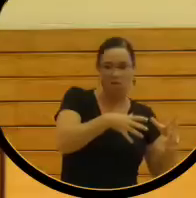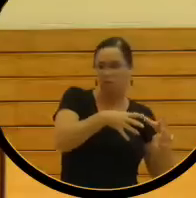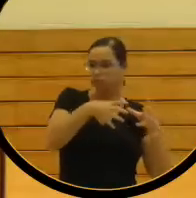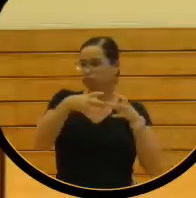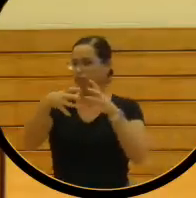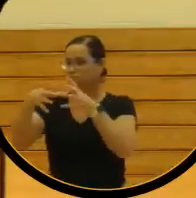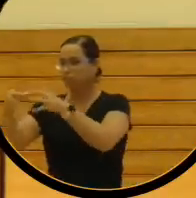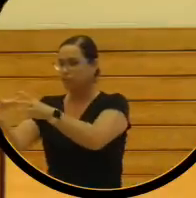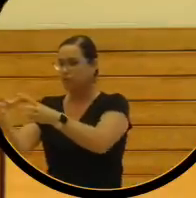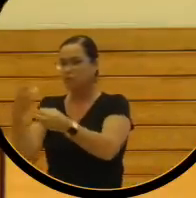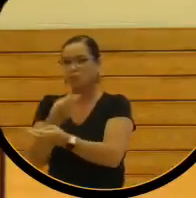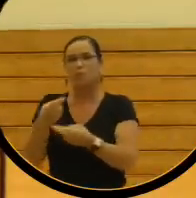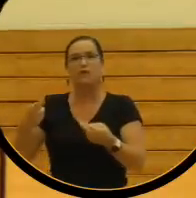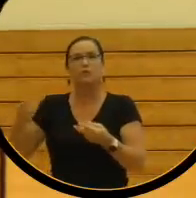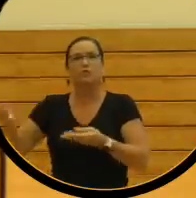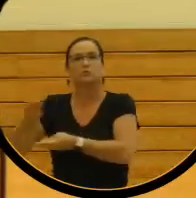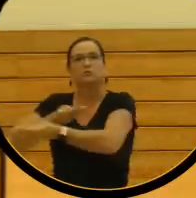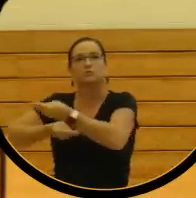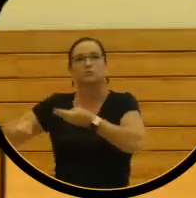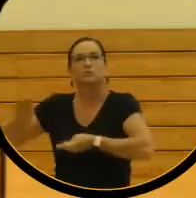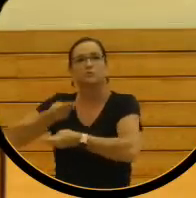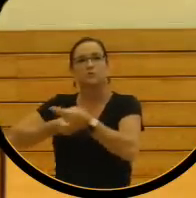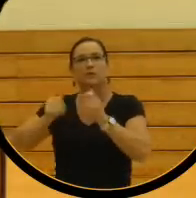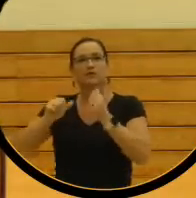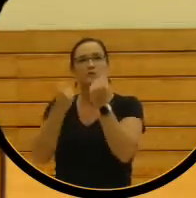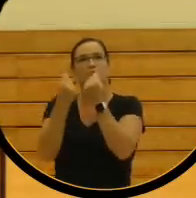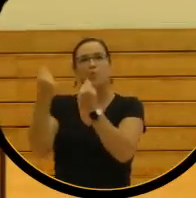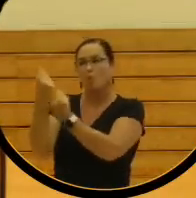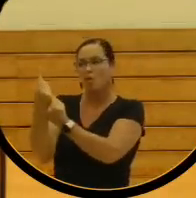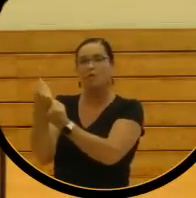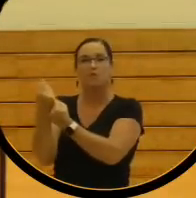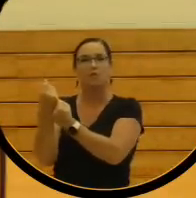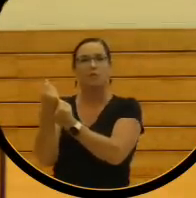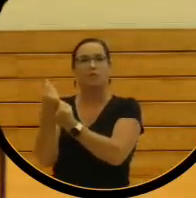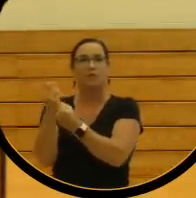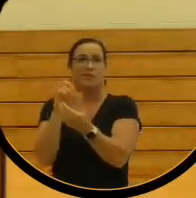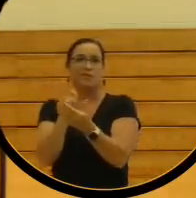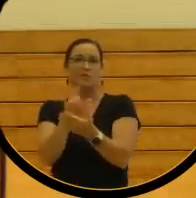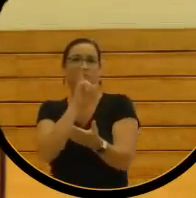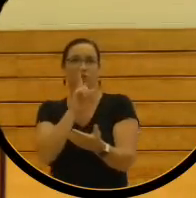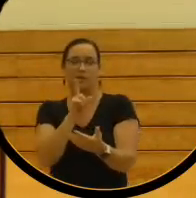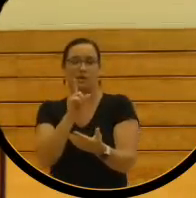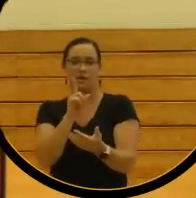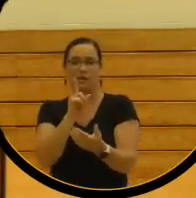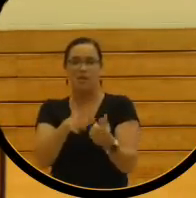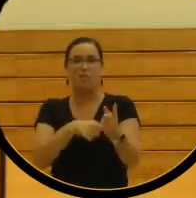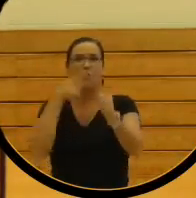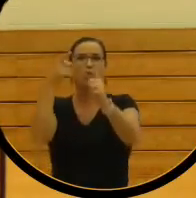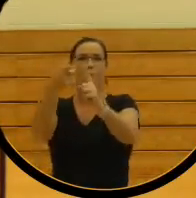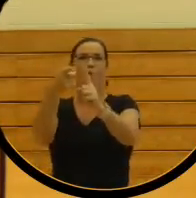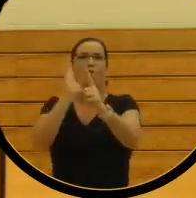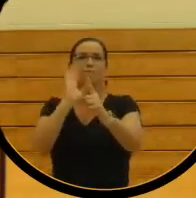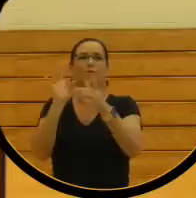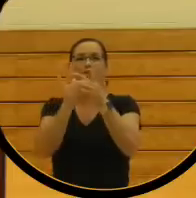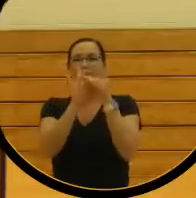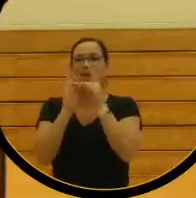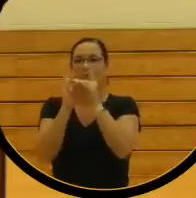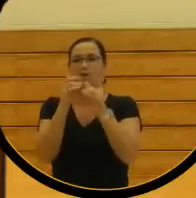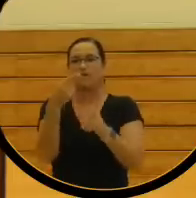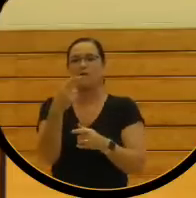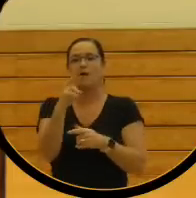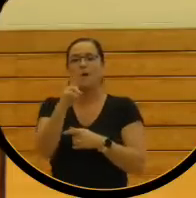be able to share and to be able to support one another. And that's really the goal of our network of